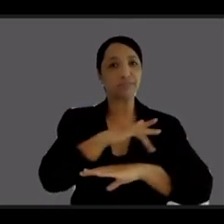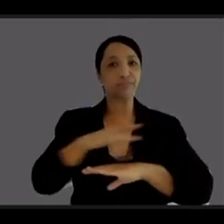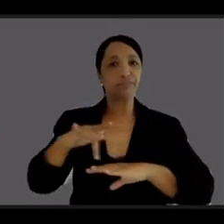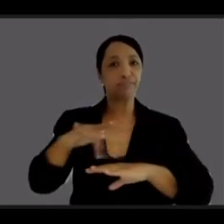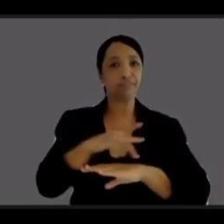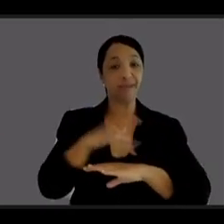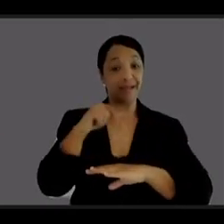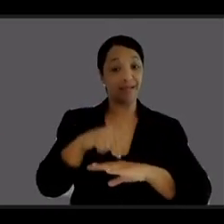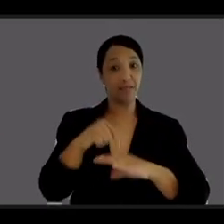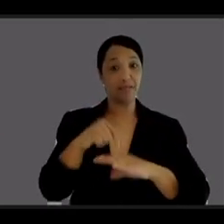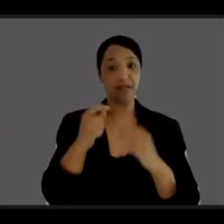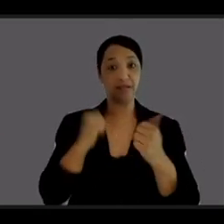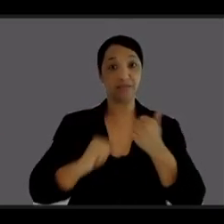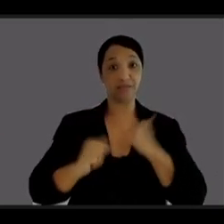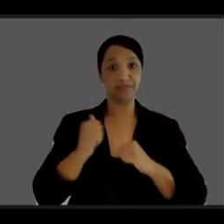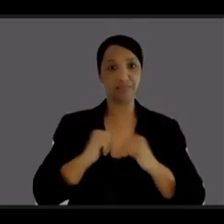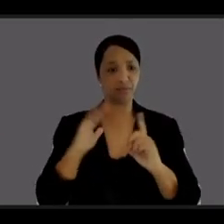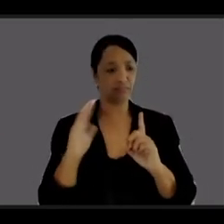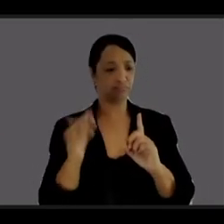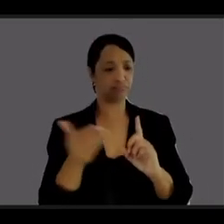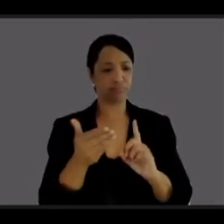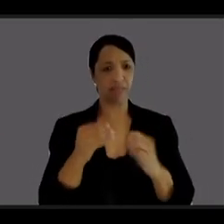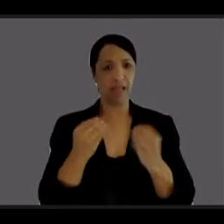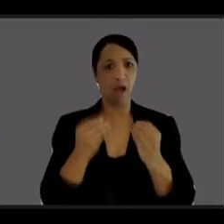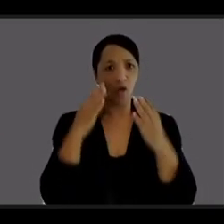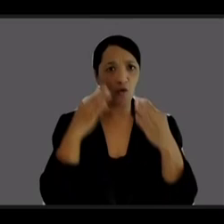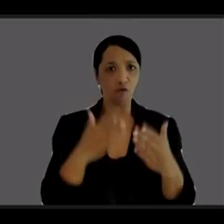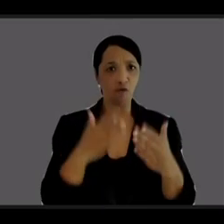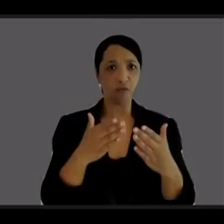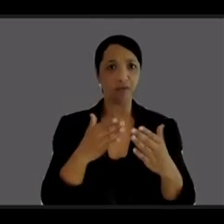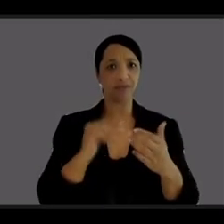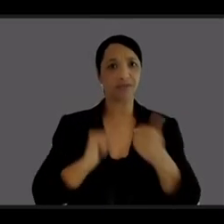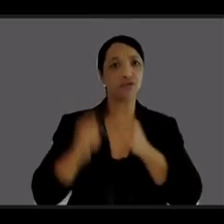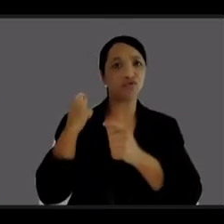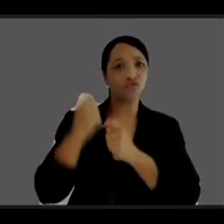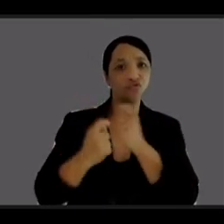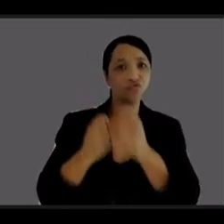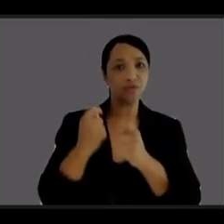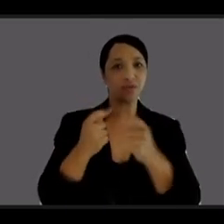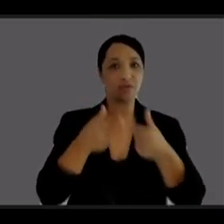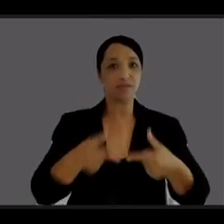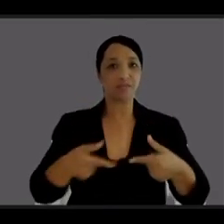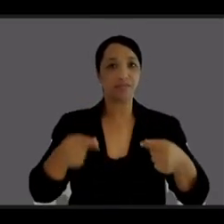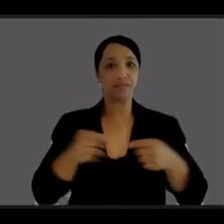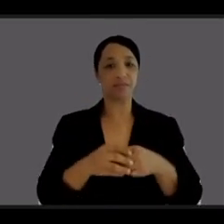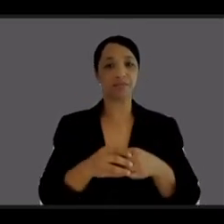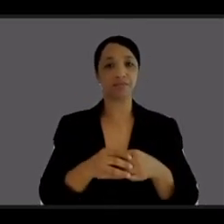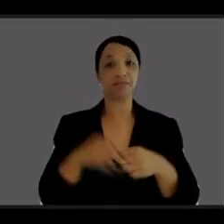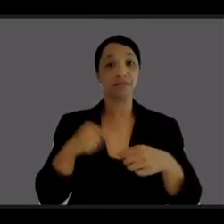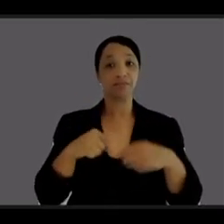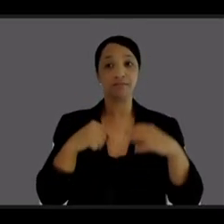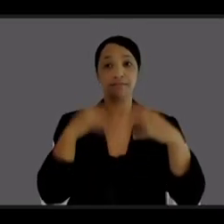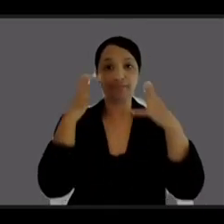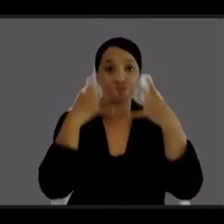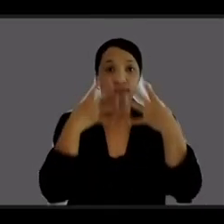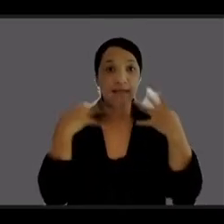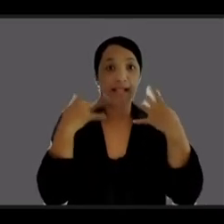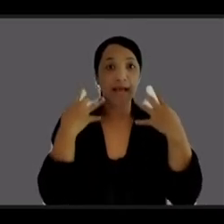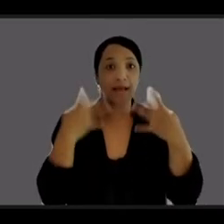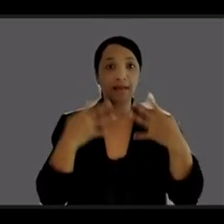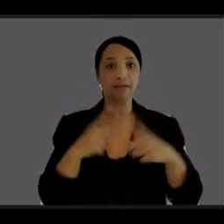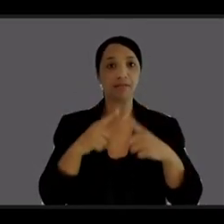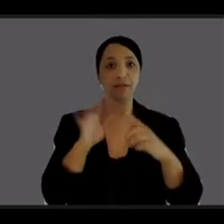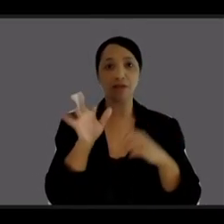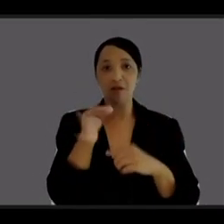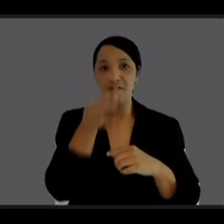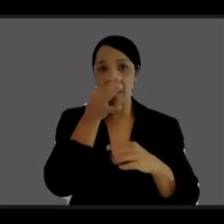Kabuki. The scene in which the lion smells a flower and makes a violent movement known